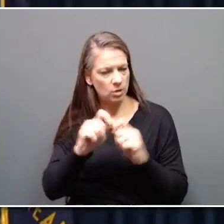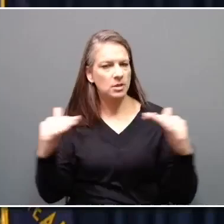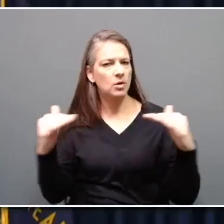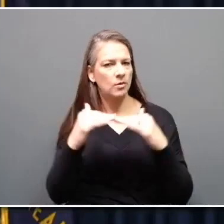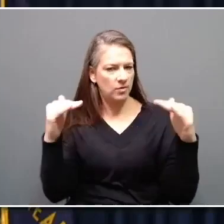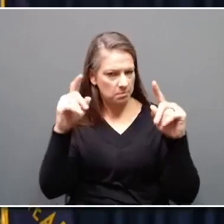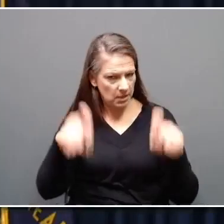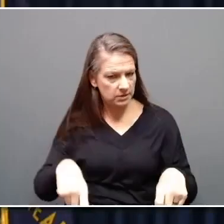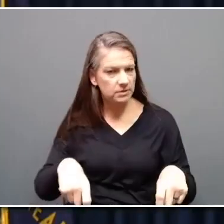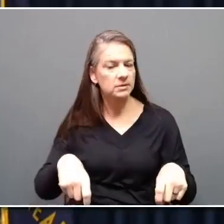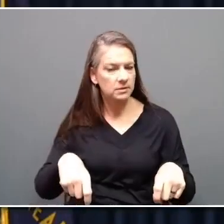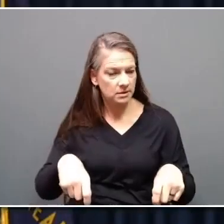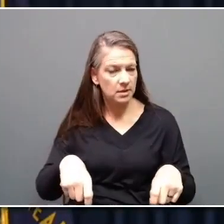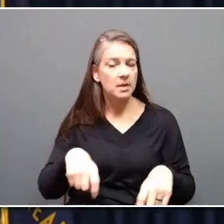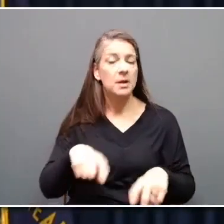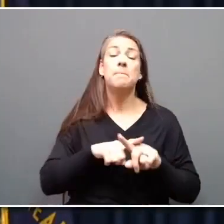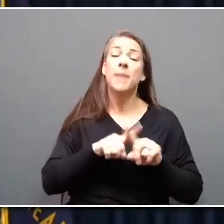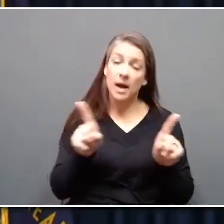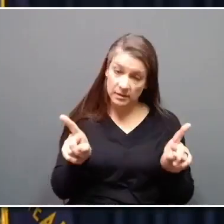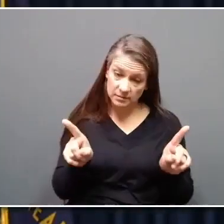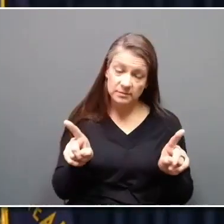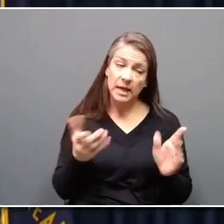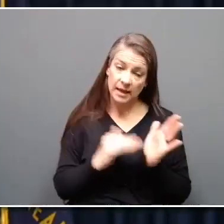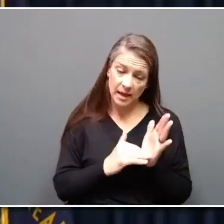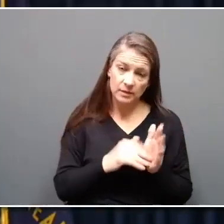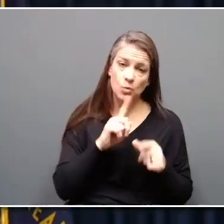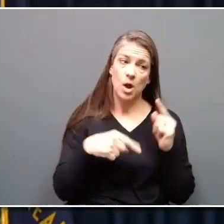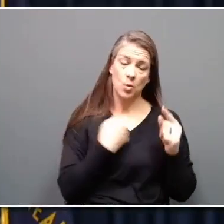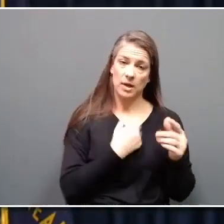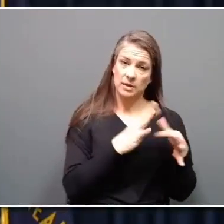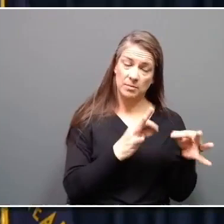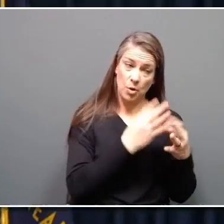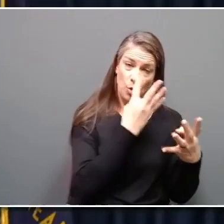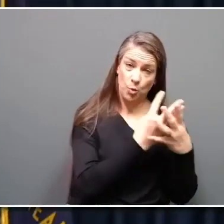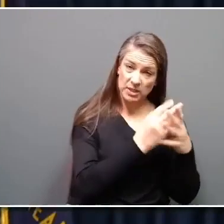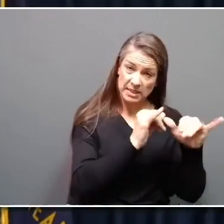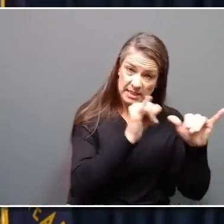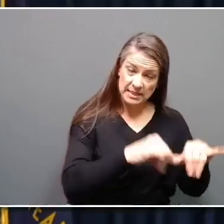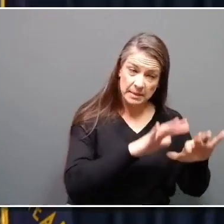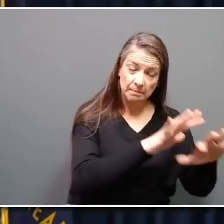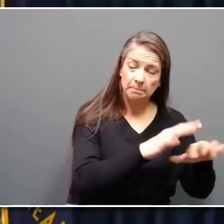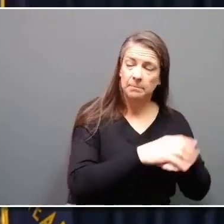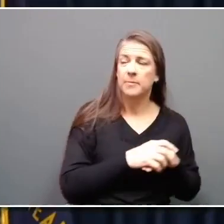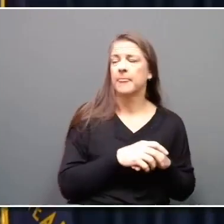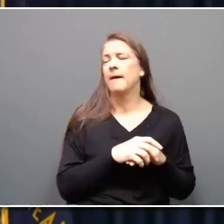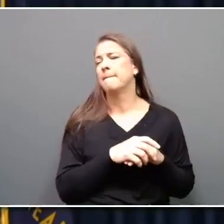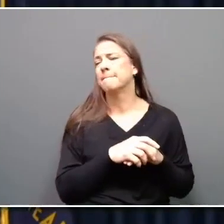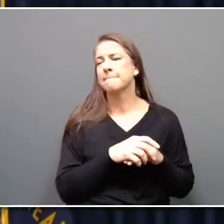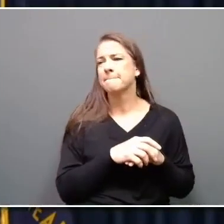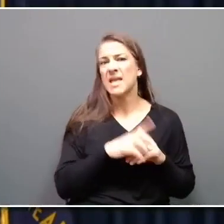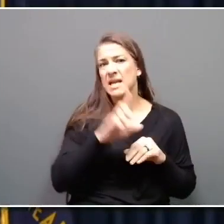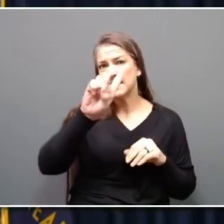But again, what we've seen when we've talked about our prison systems or our